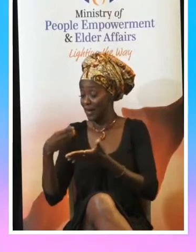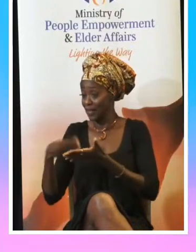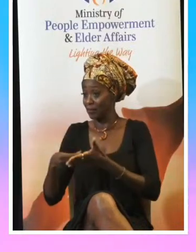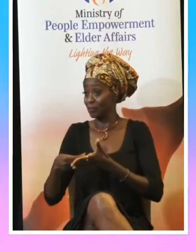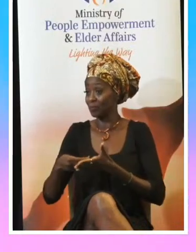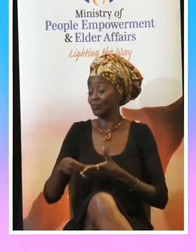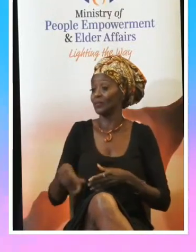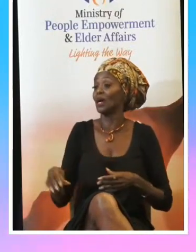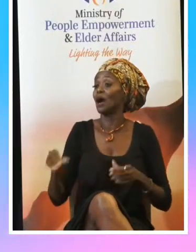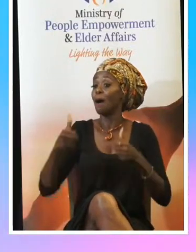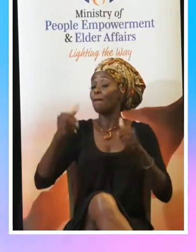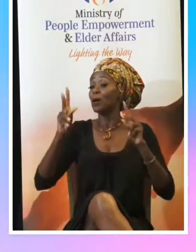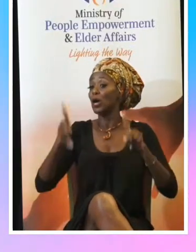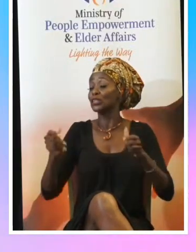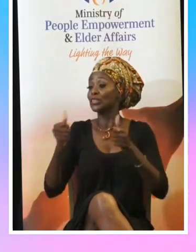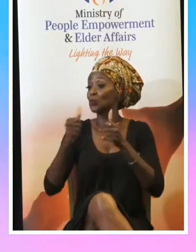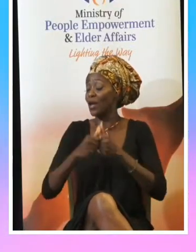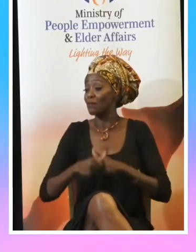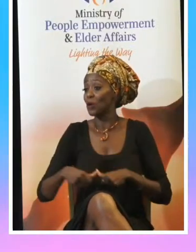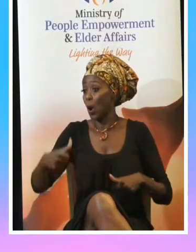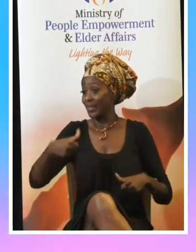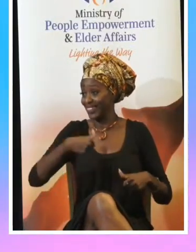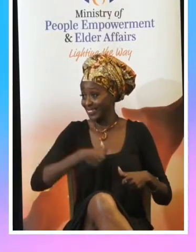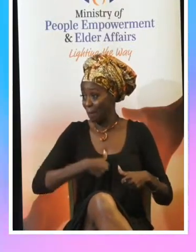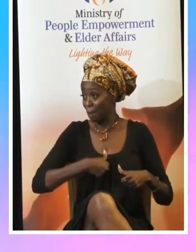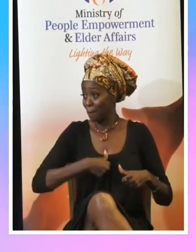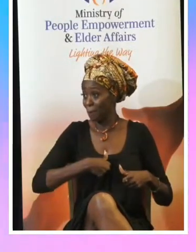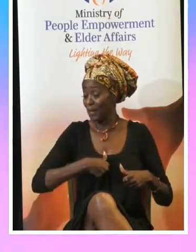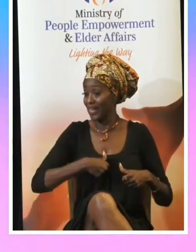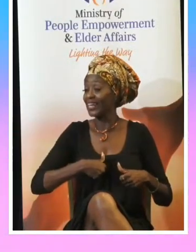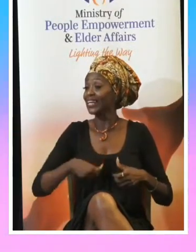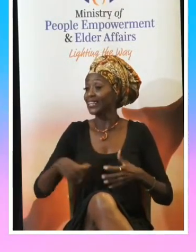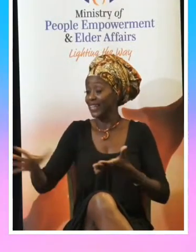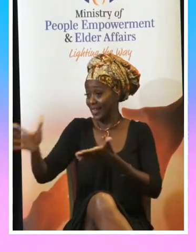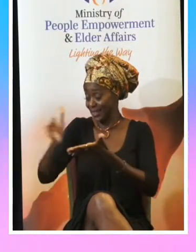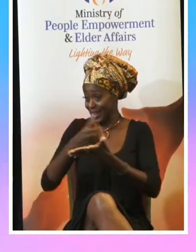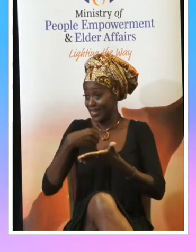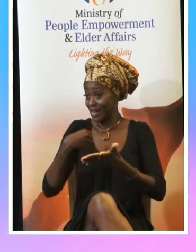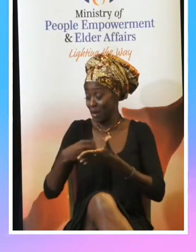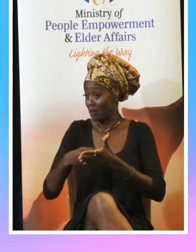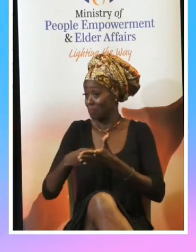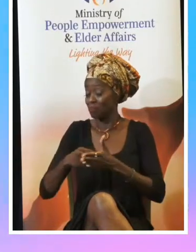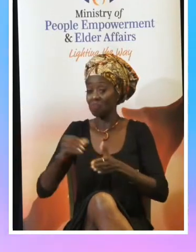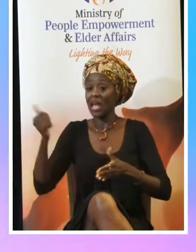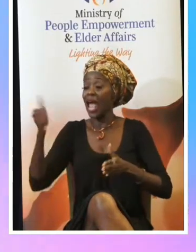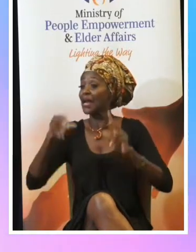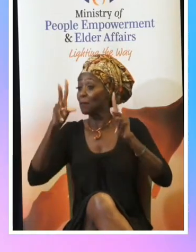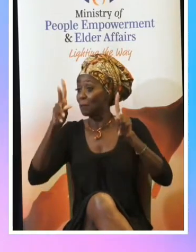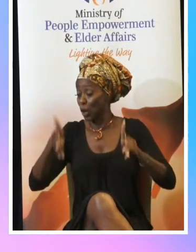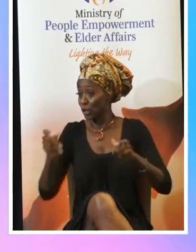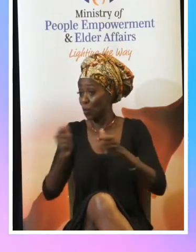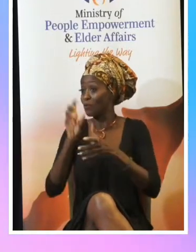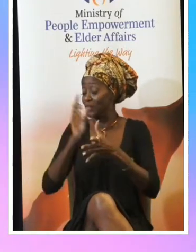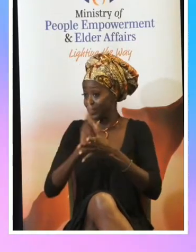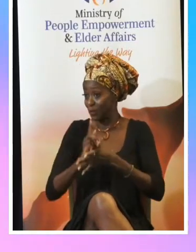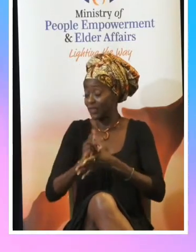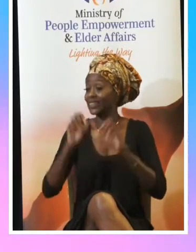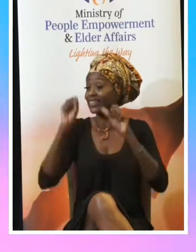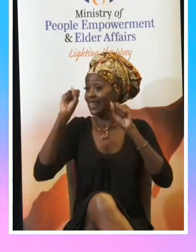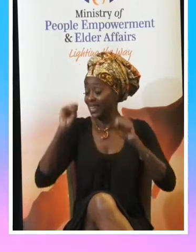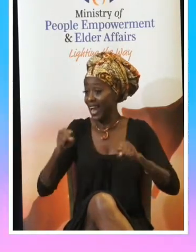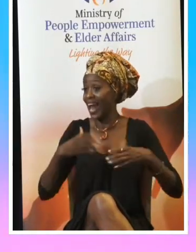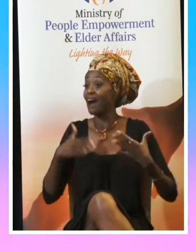it. Persons with Down syndrome. In fact, any person who's severely disabled is going to be able to access that financing. I